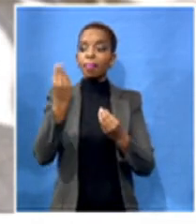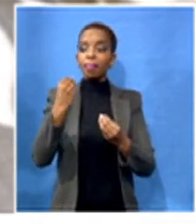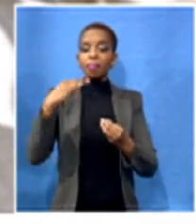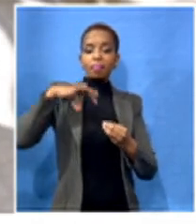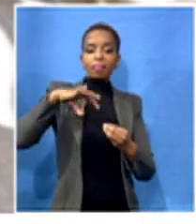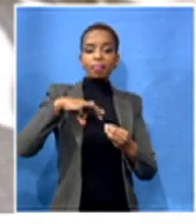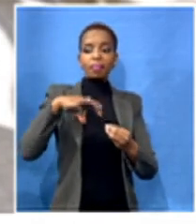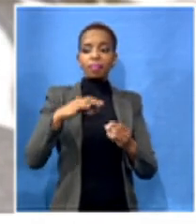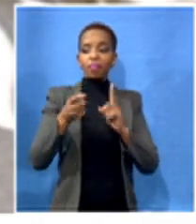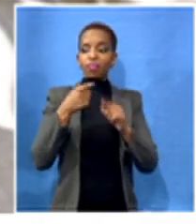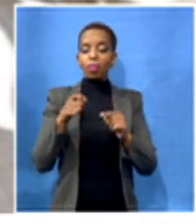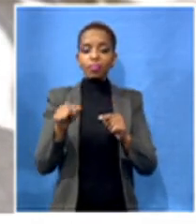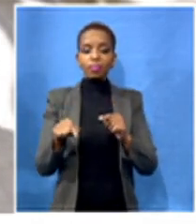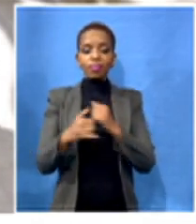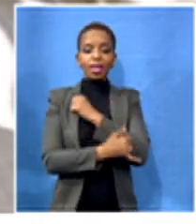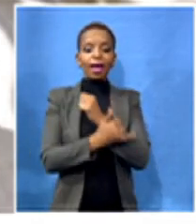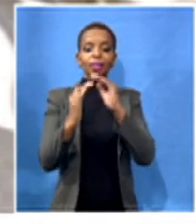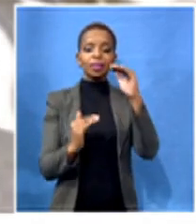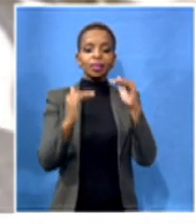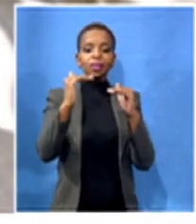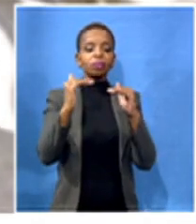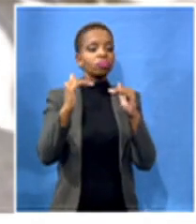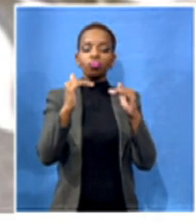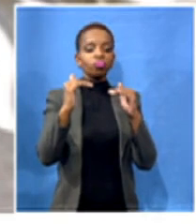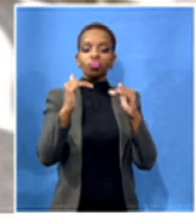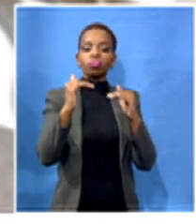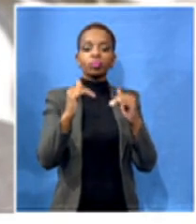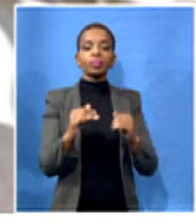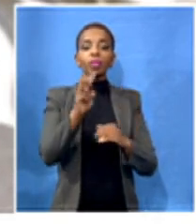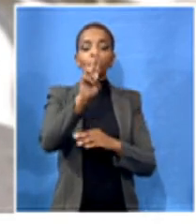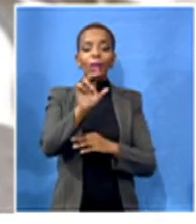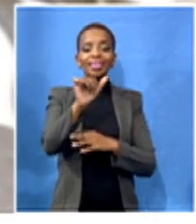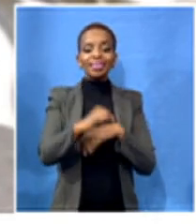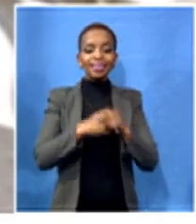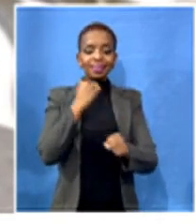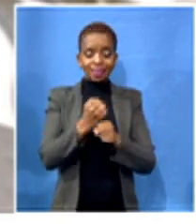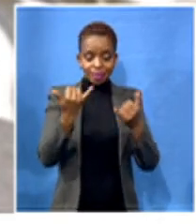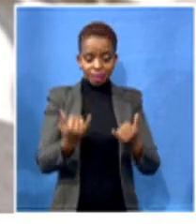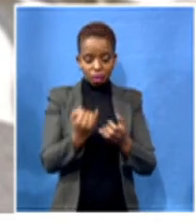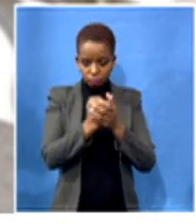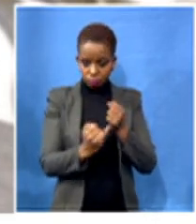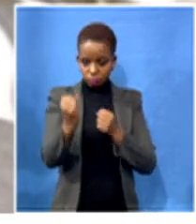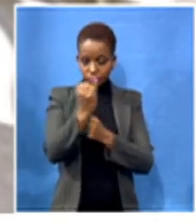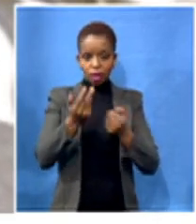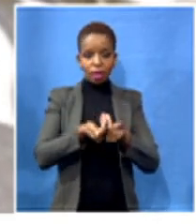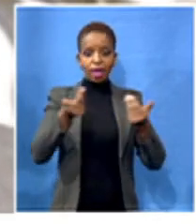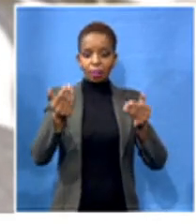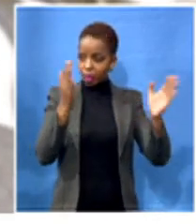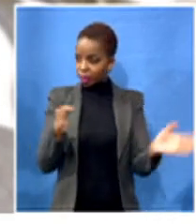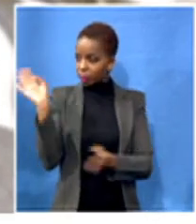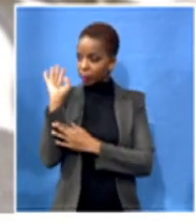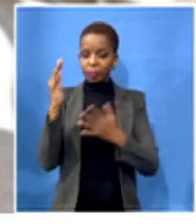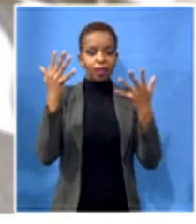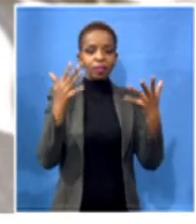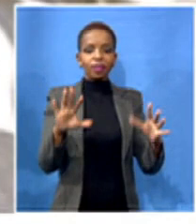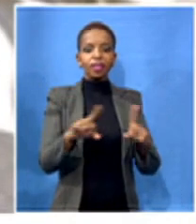the 26 years now of independence in South Africa have not been able to crack